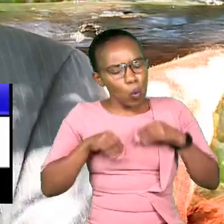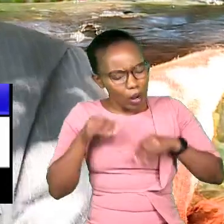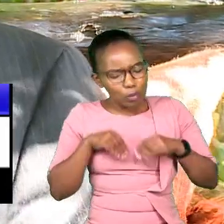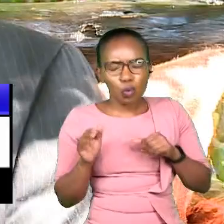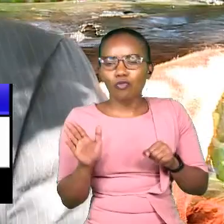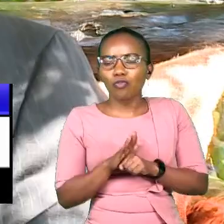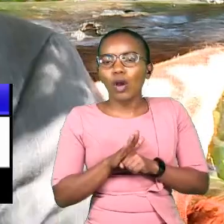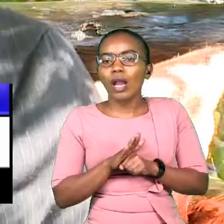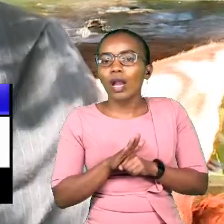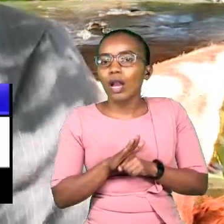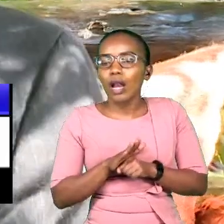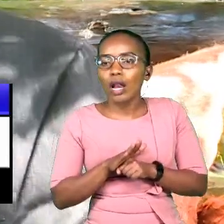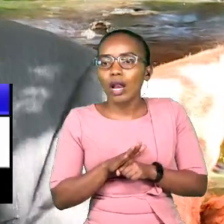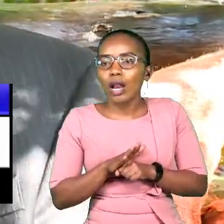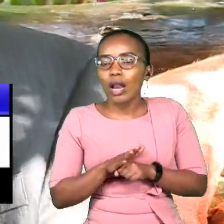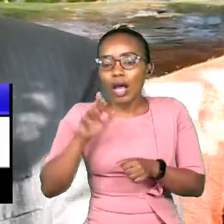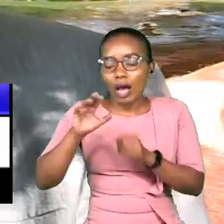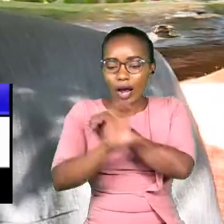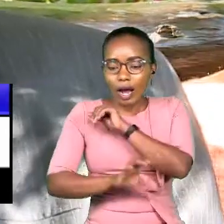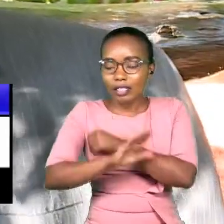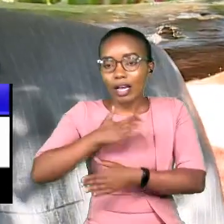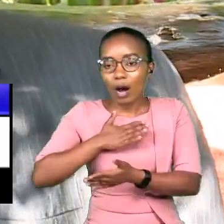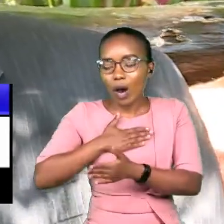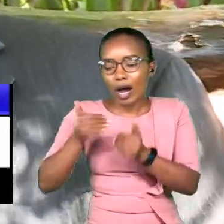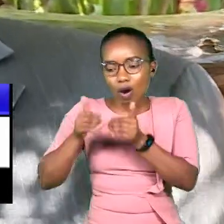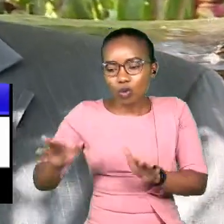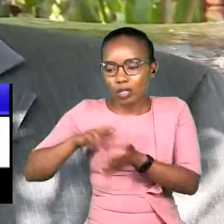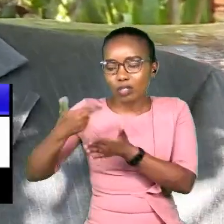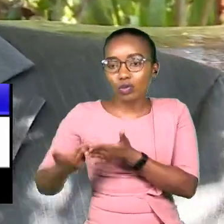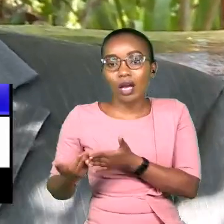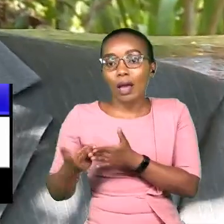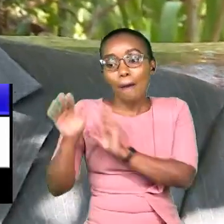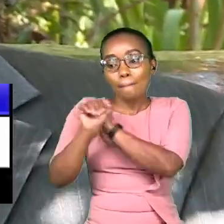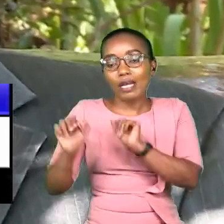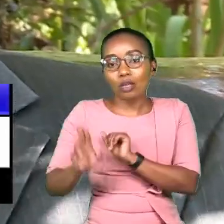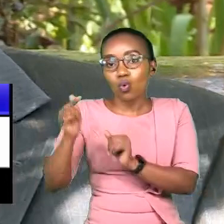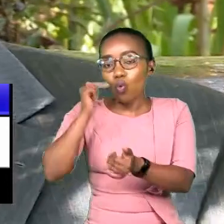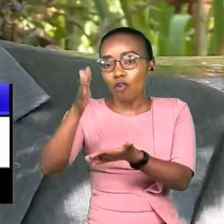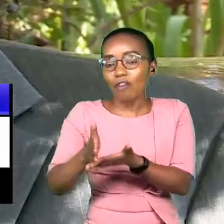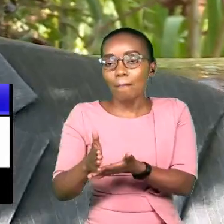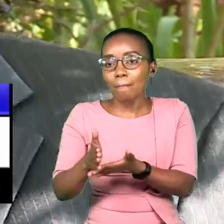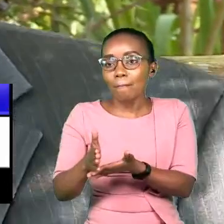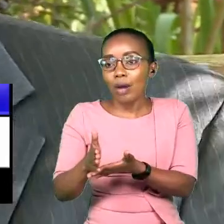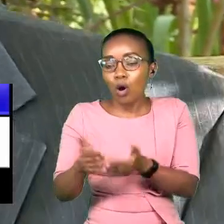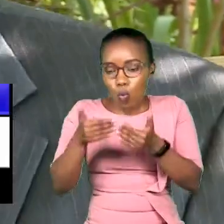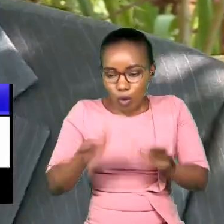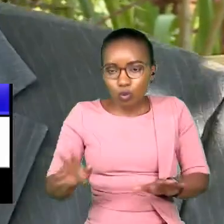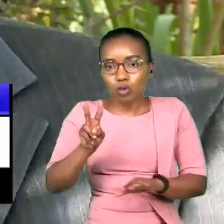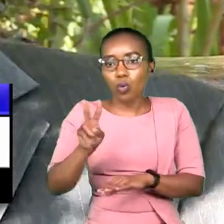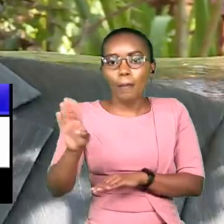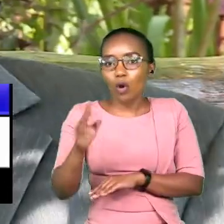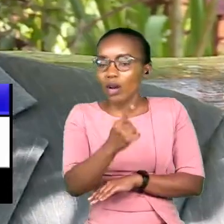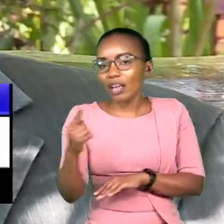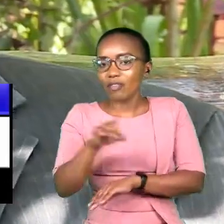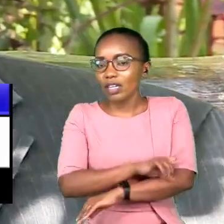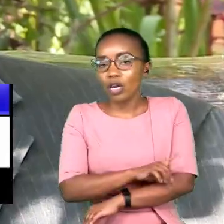as a country, we are losing resources. The president himself confessed this January that we lose about 2 billion per day. And so